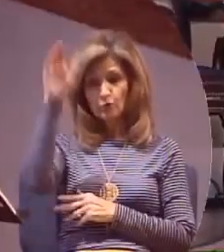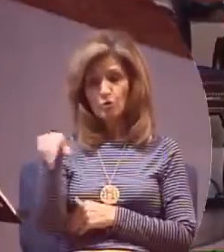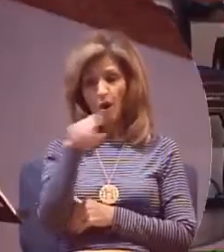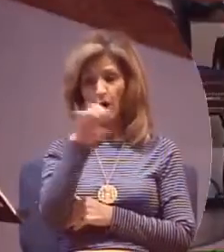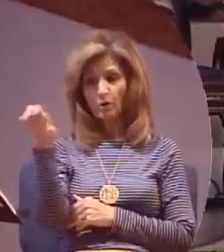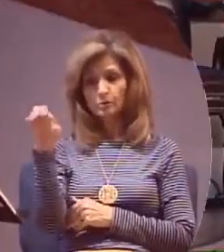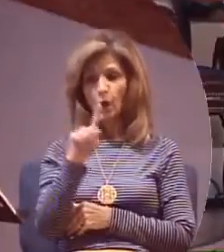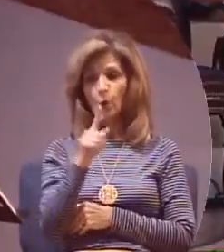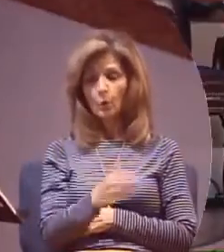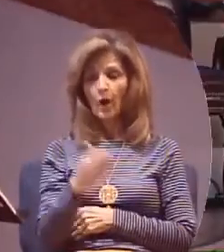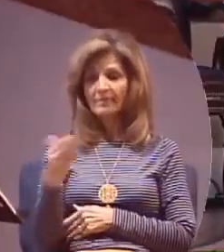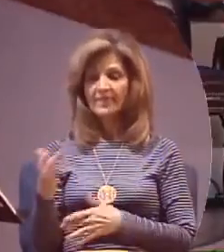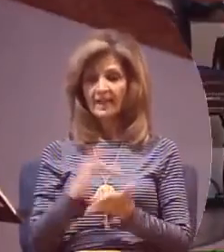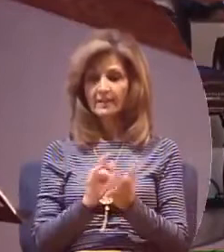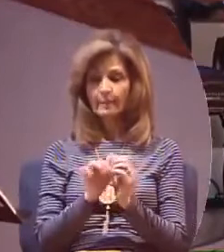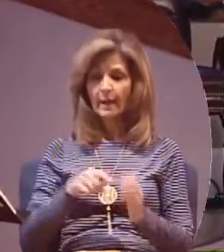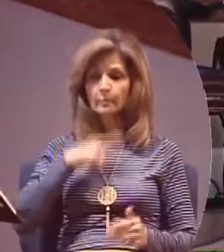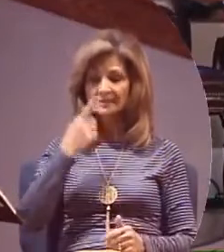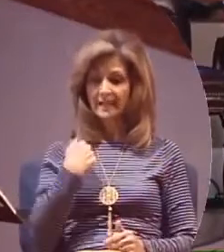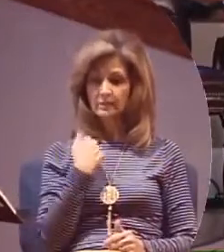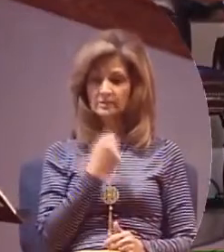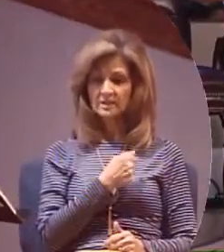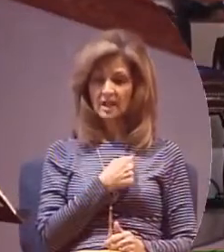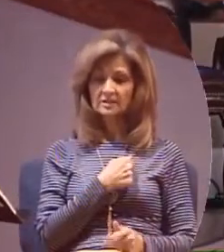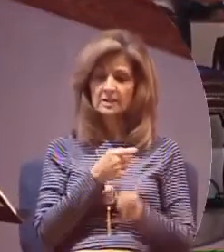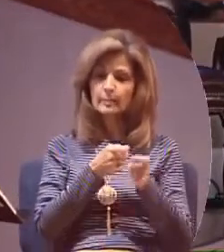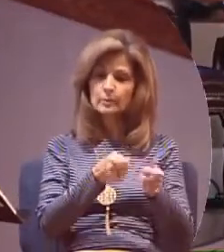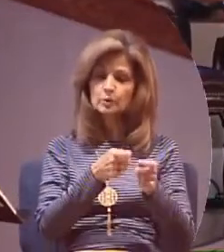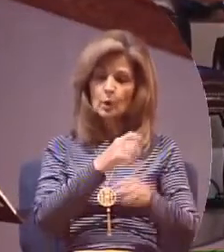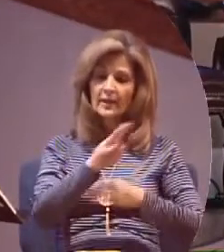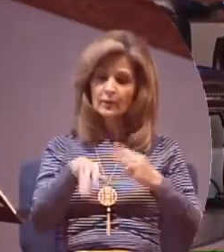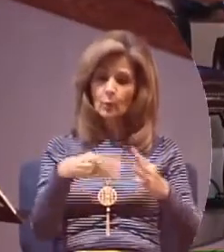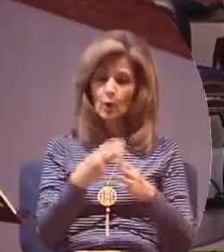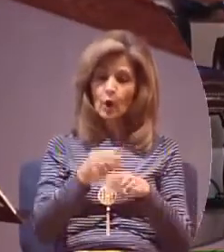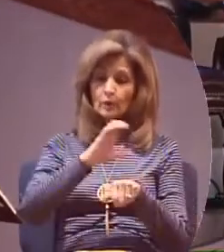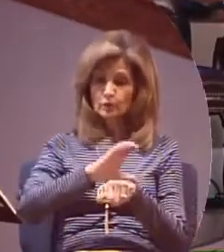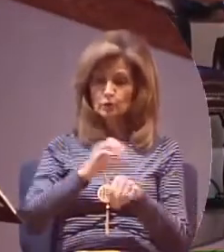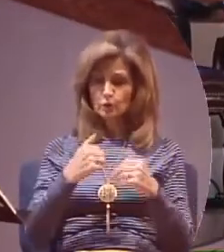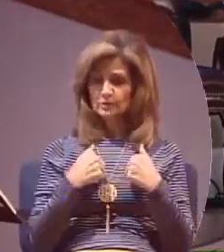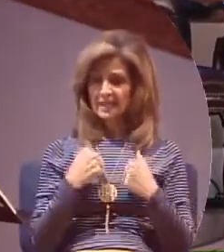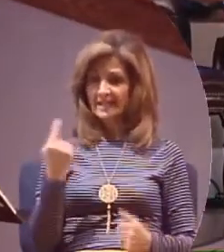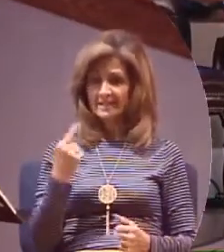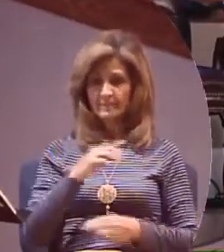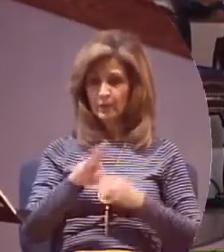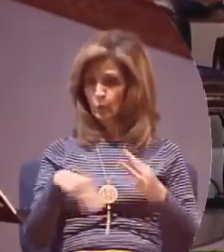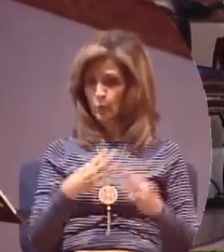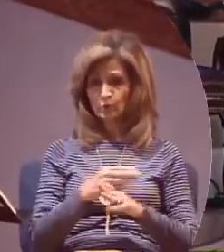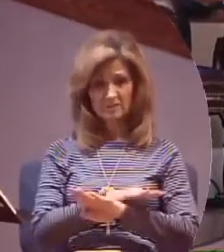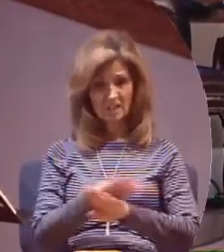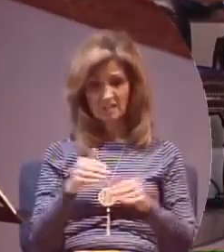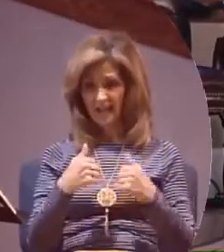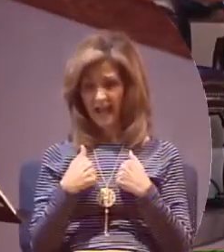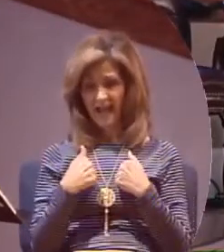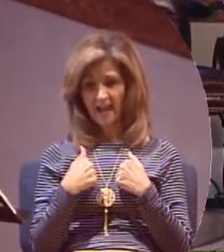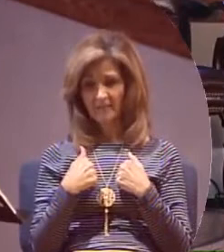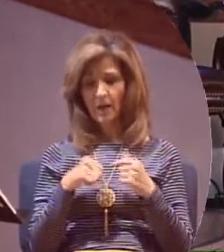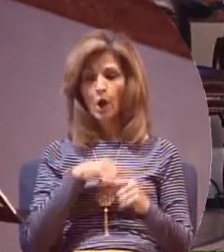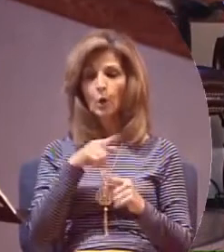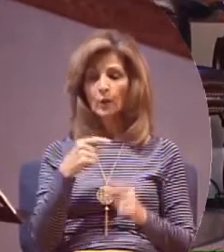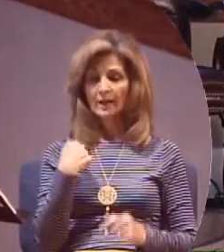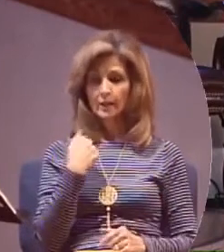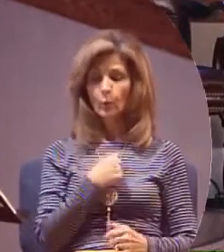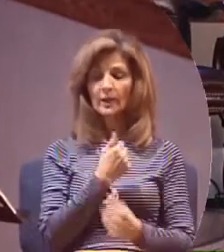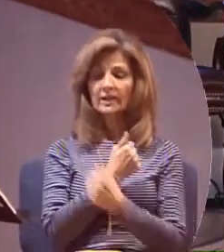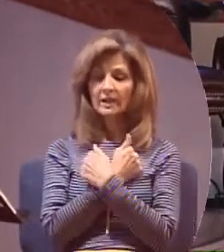know, the one thing the Bible tells us that will convince the world that the church has something that the world doesn't have is when we